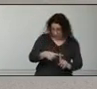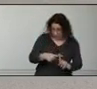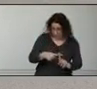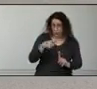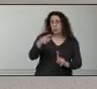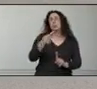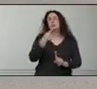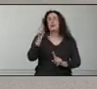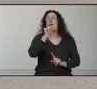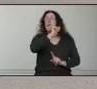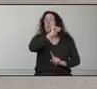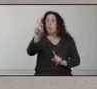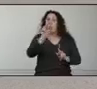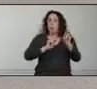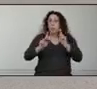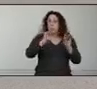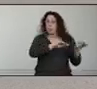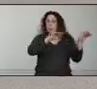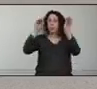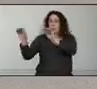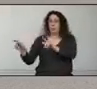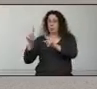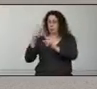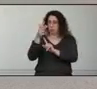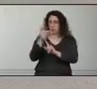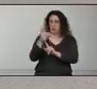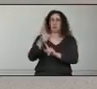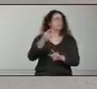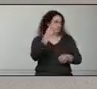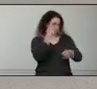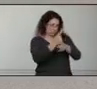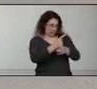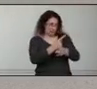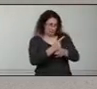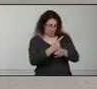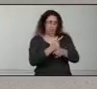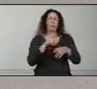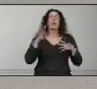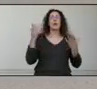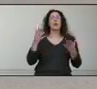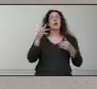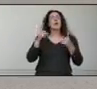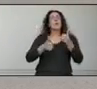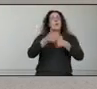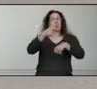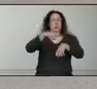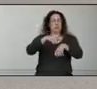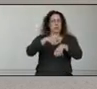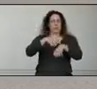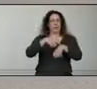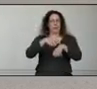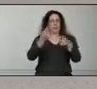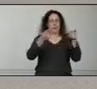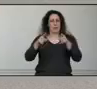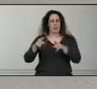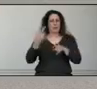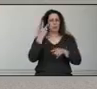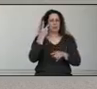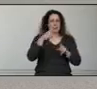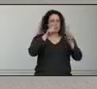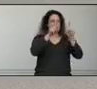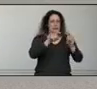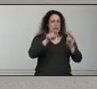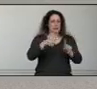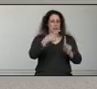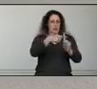everybody at the shelter was moved into. Correct. Yeah. So the original, usually when we start getting positive test results,